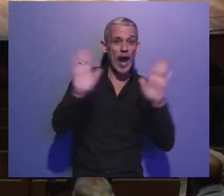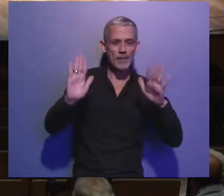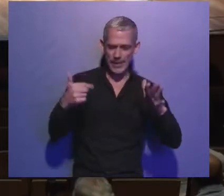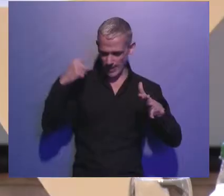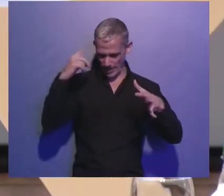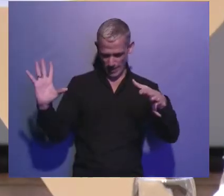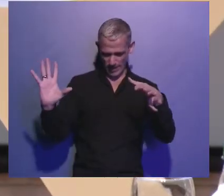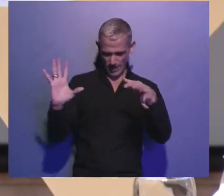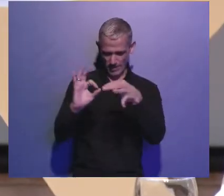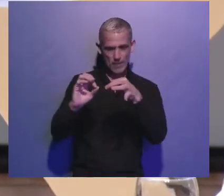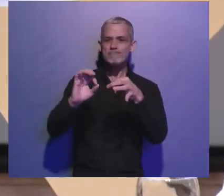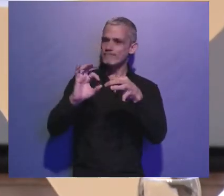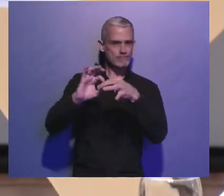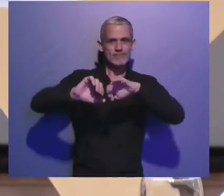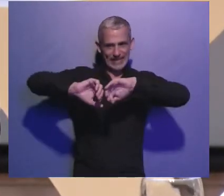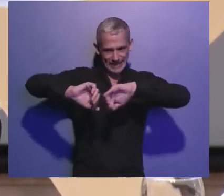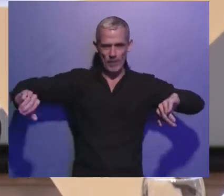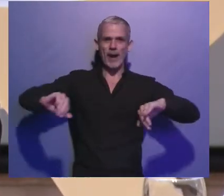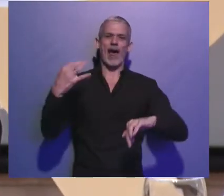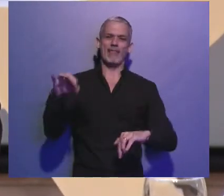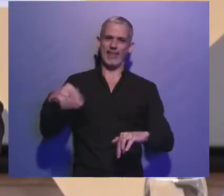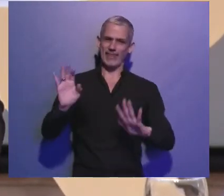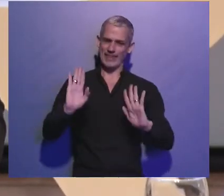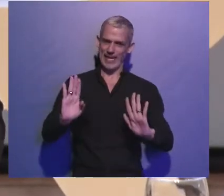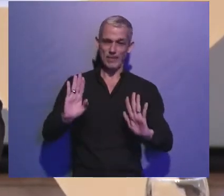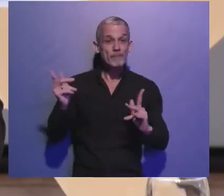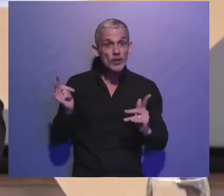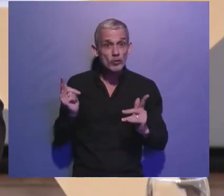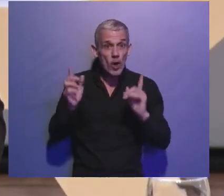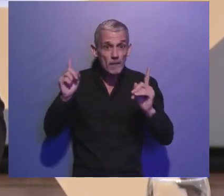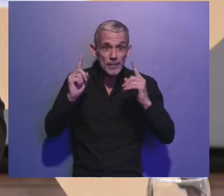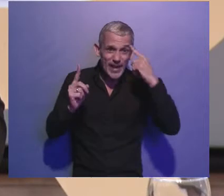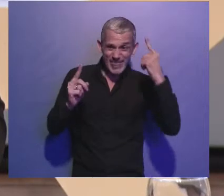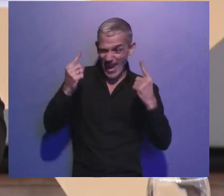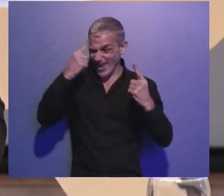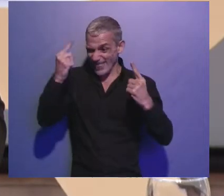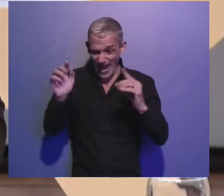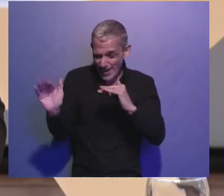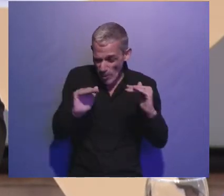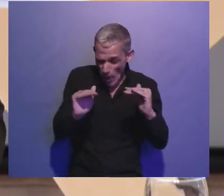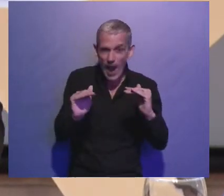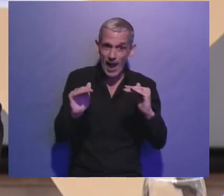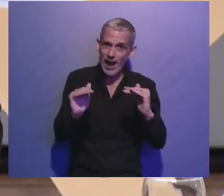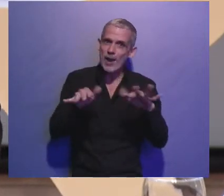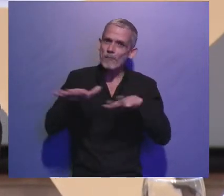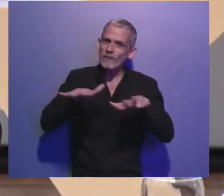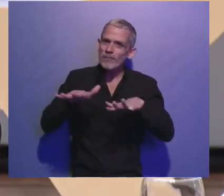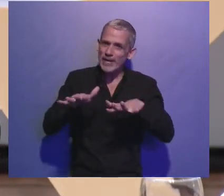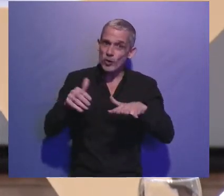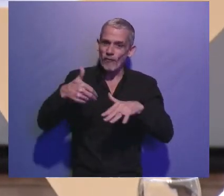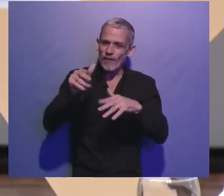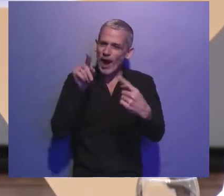because while they are part of the same initiative and the same general movement towards modernization, an open data policy